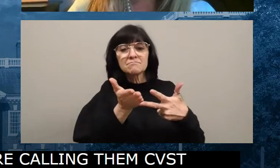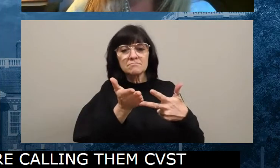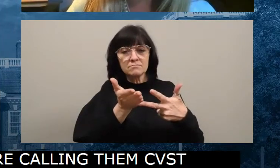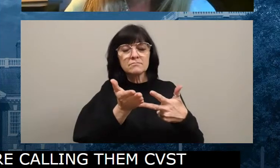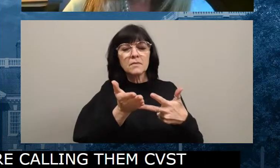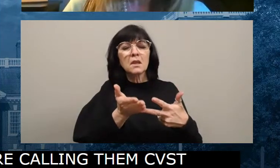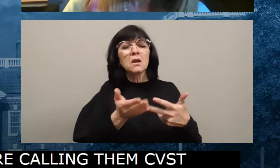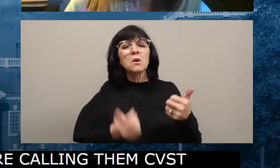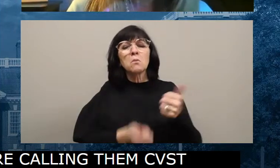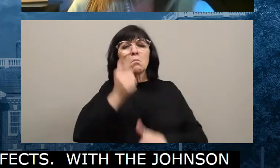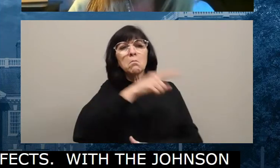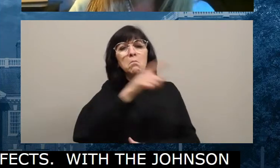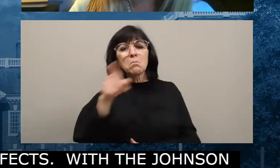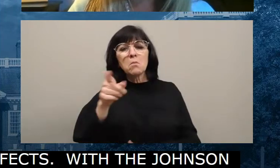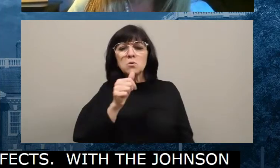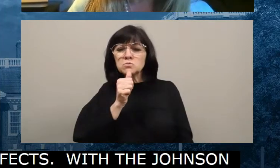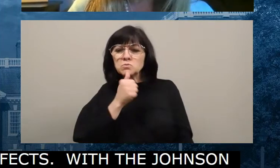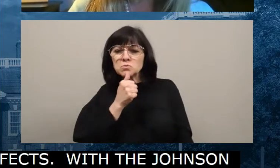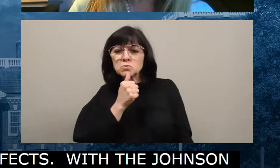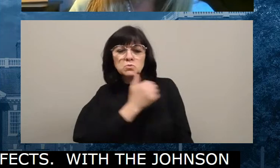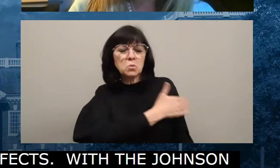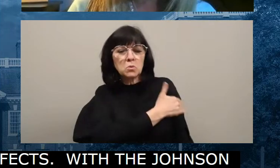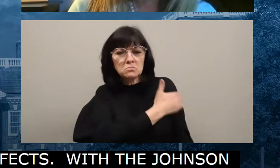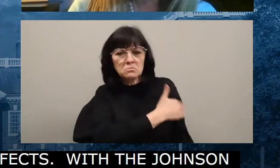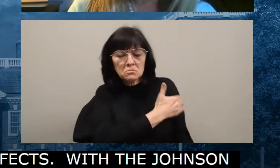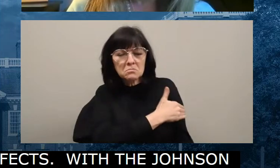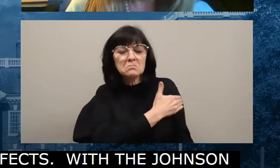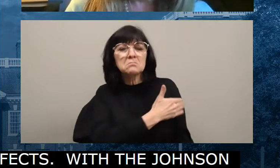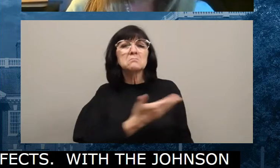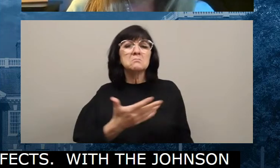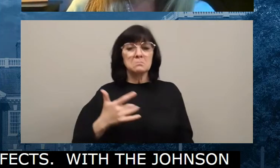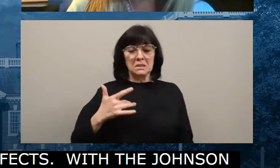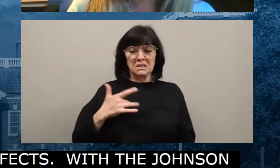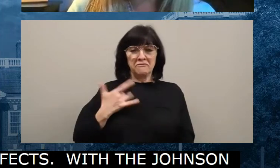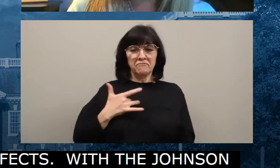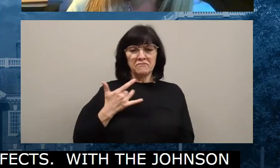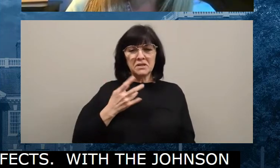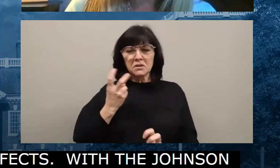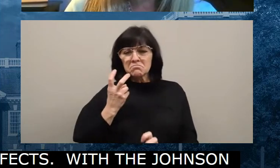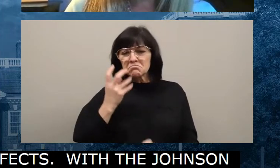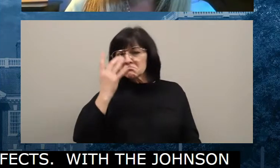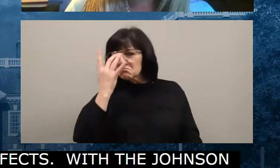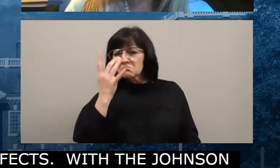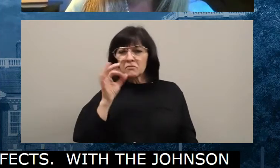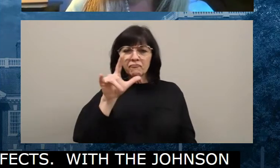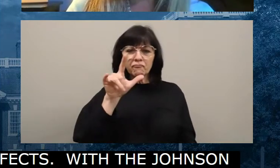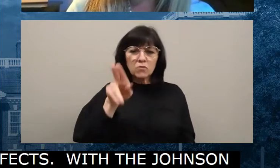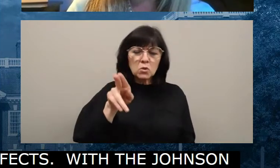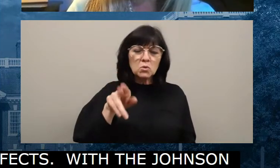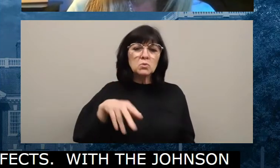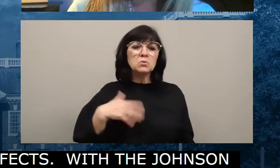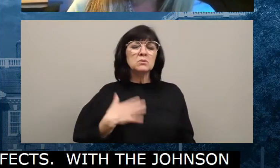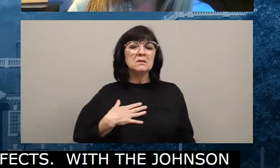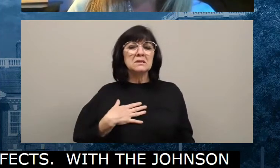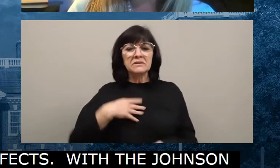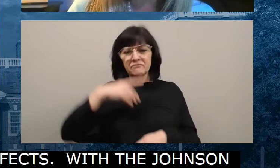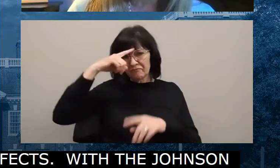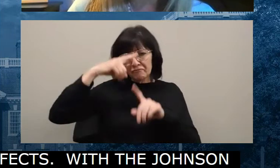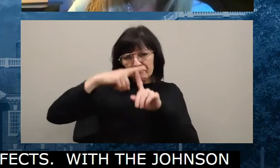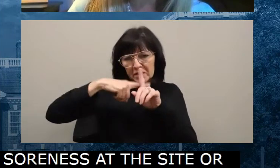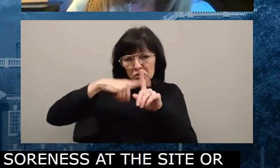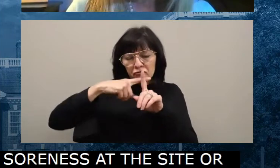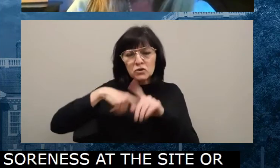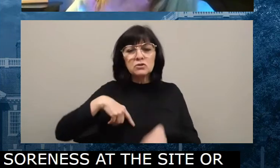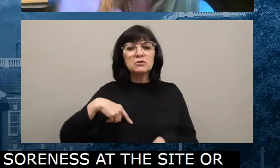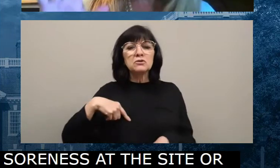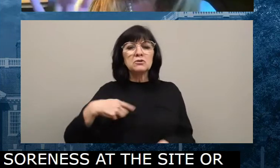at the site or kind of some flu-like symptoms like fever, nausea in the day or 2 after